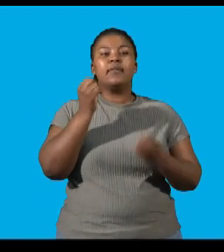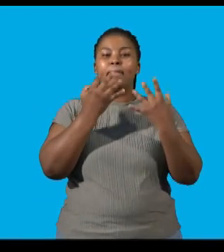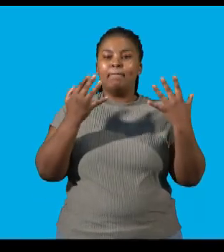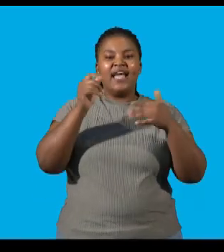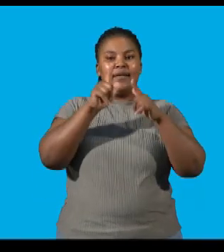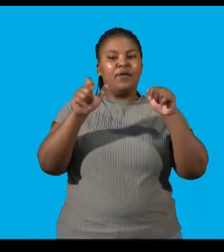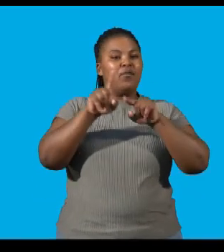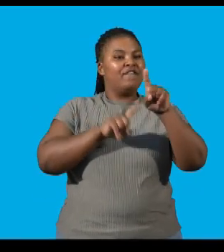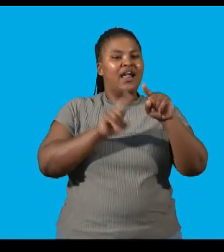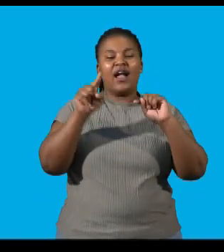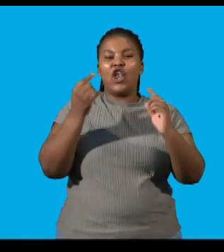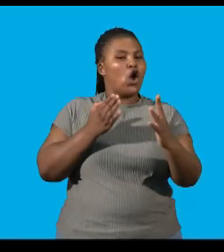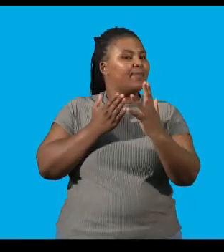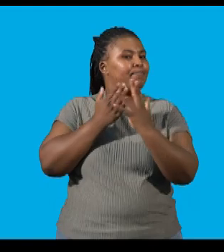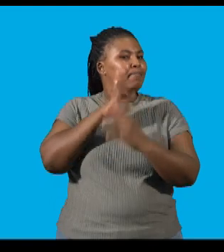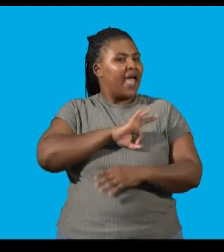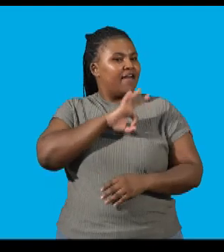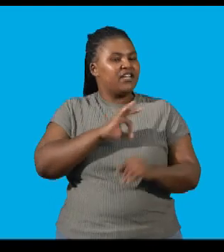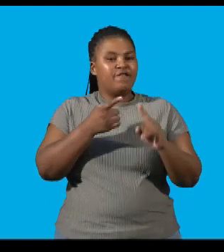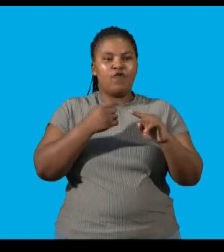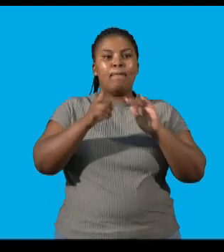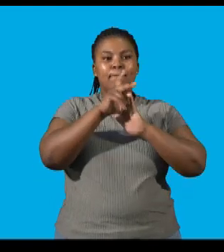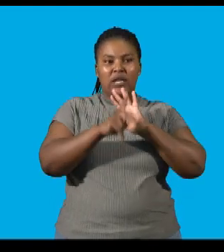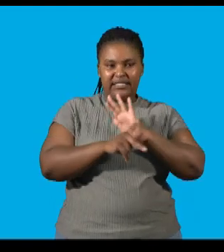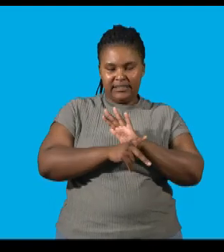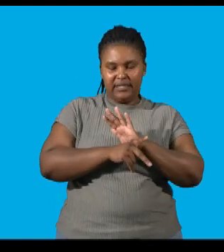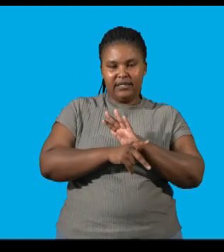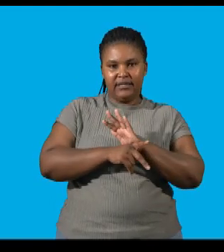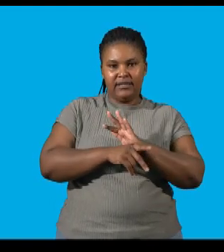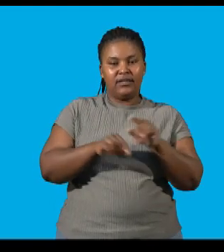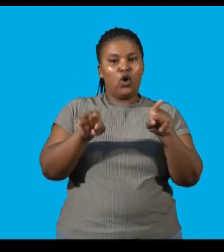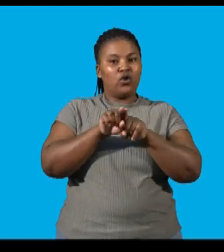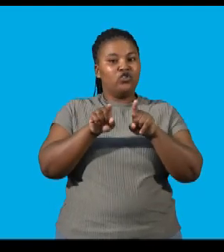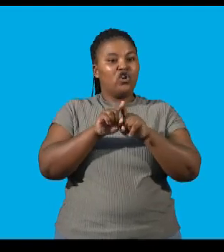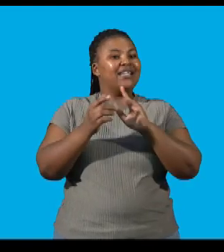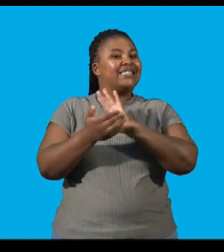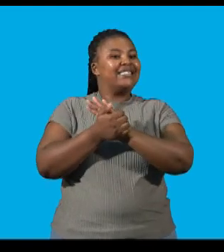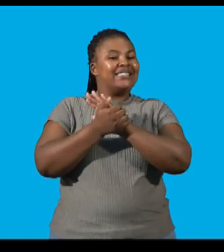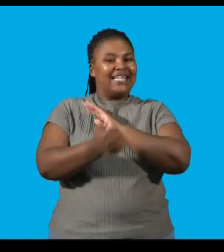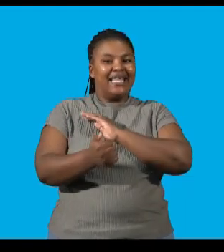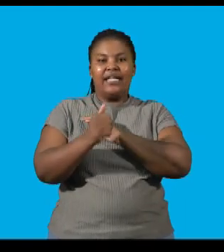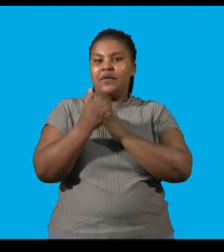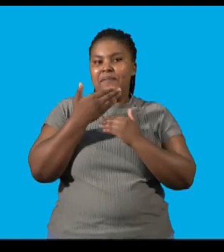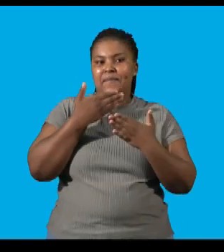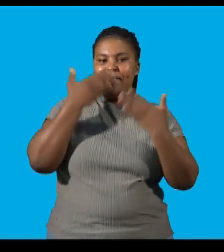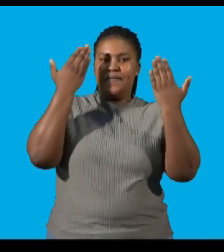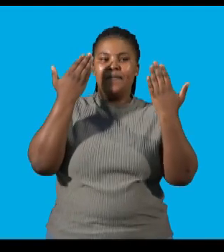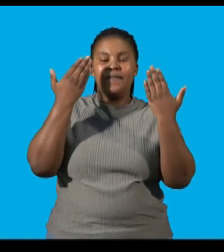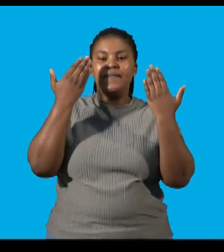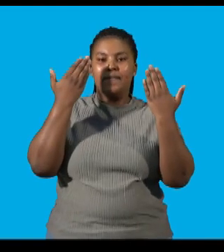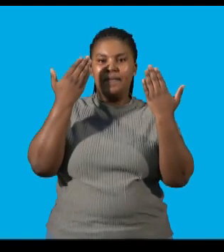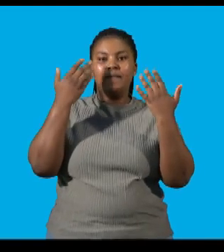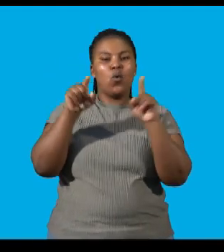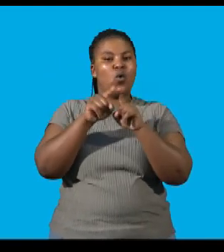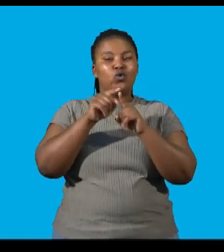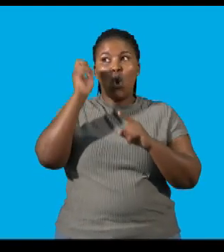people failing to benefit from the policy. And lastly, lack of skills and